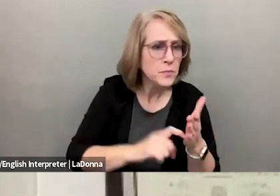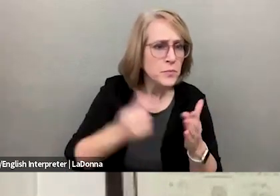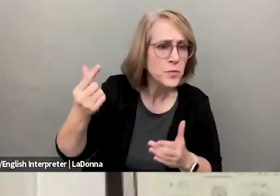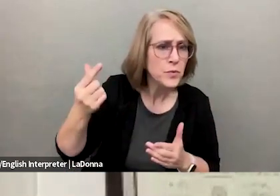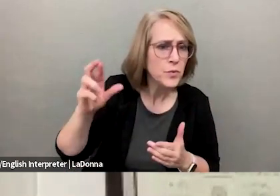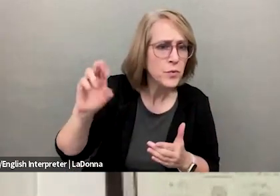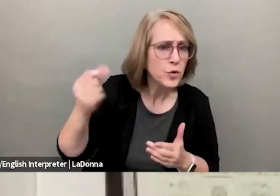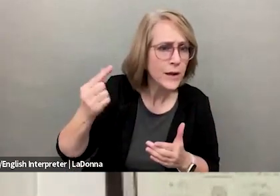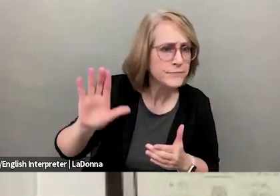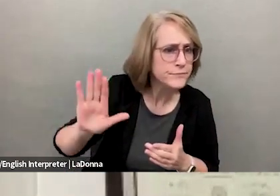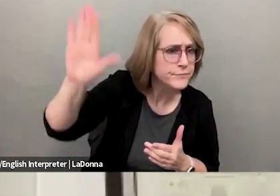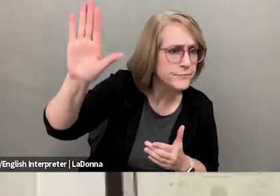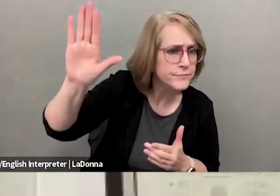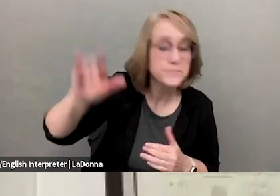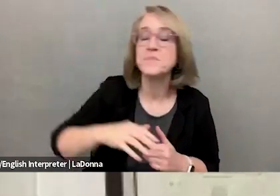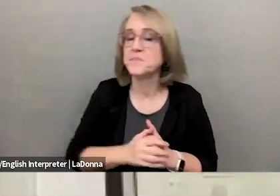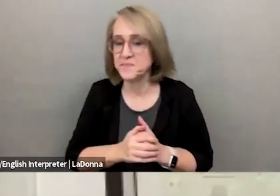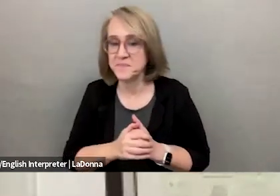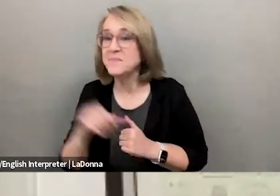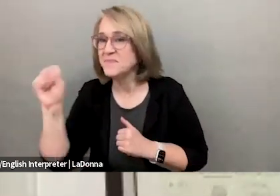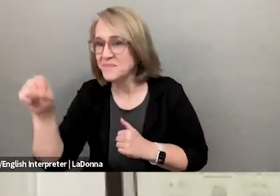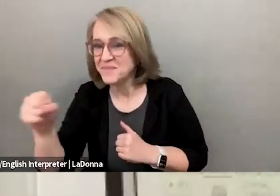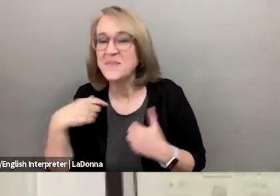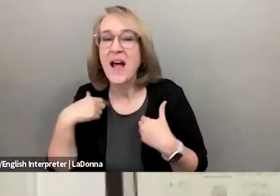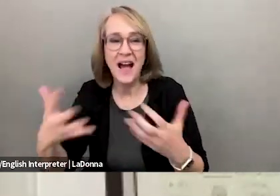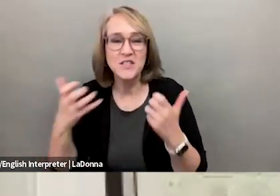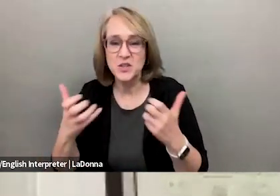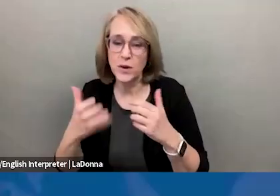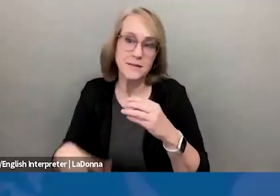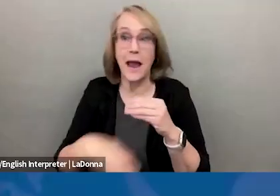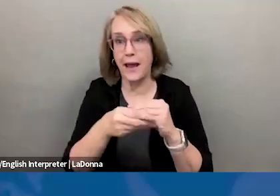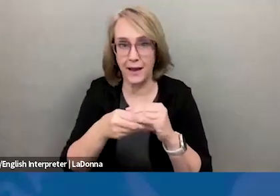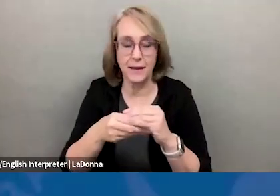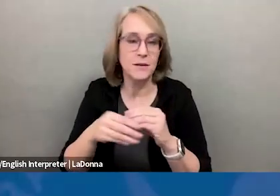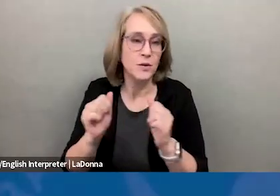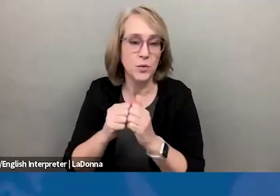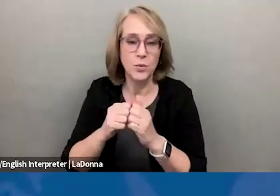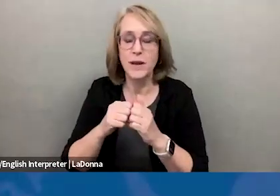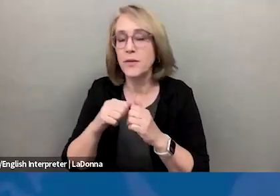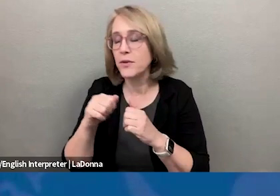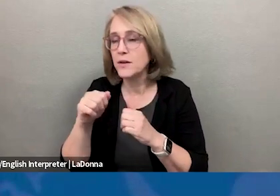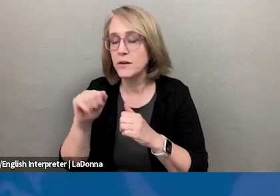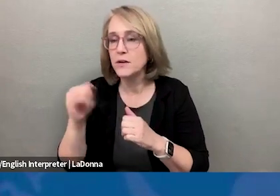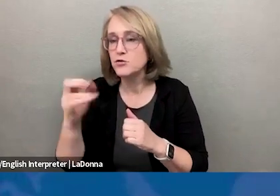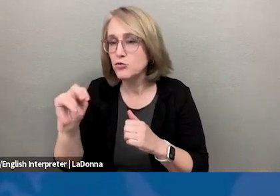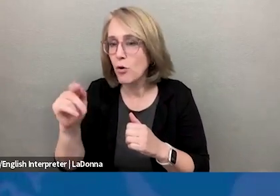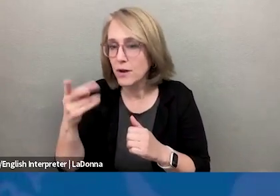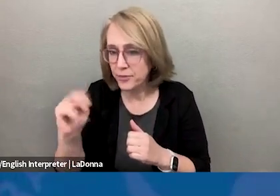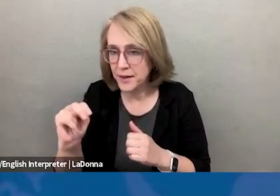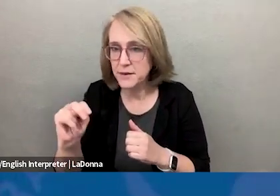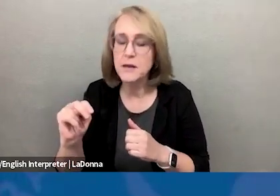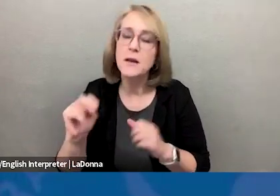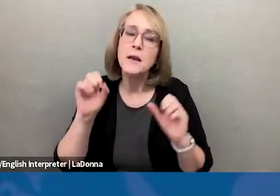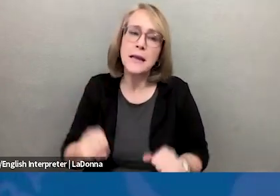I just wanted to build on that great question, Jonathan, to see if Jason or any of the panelists